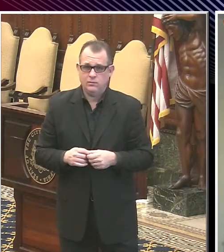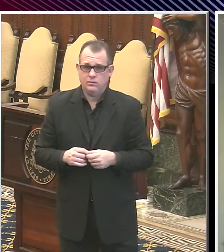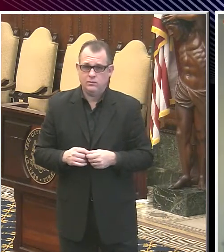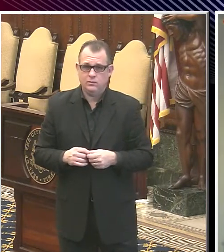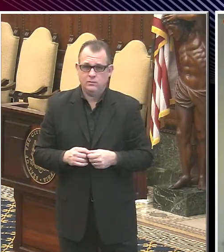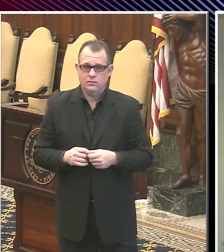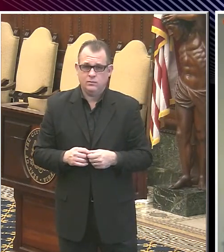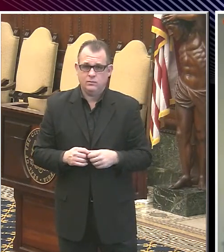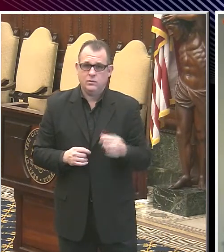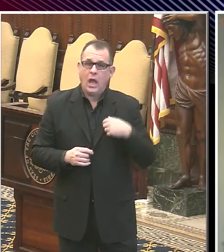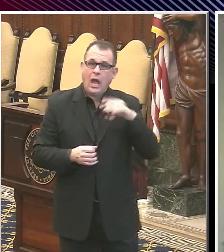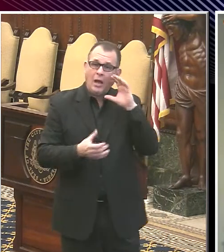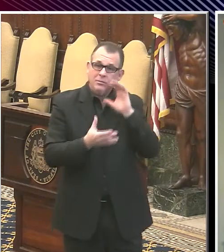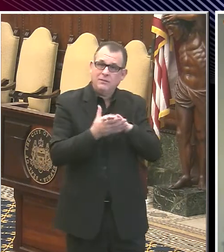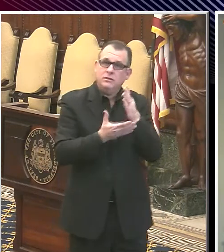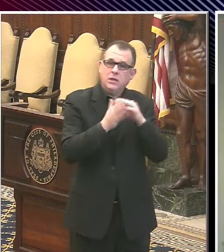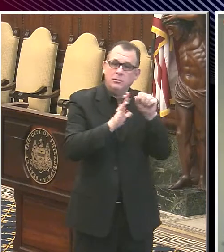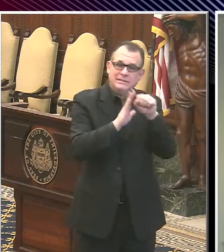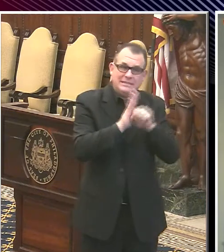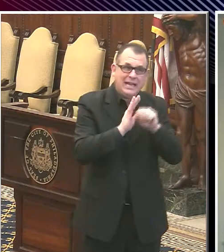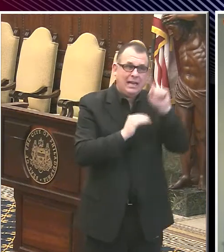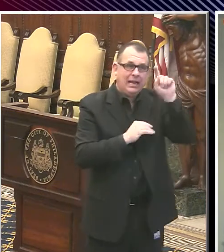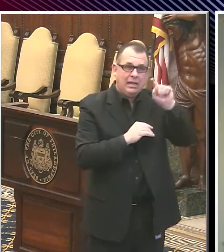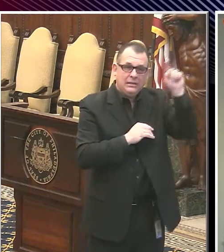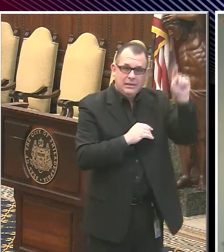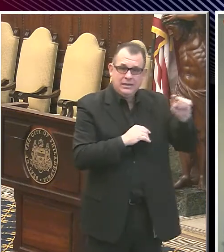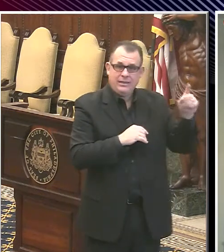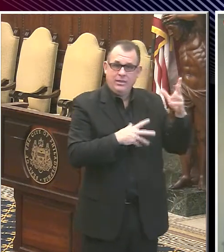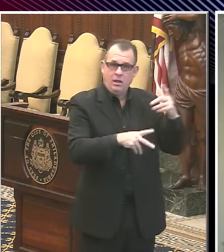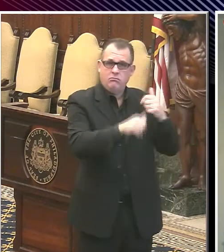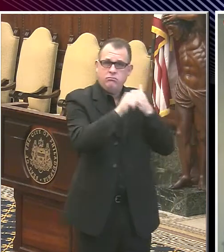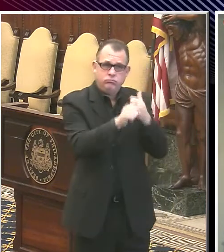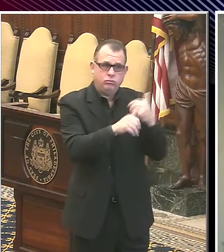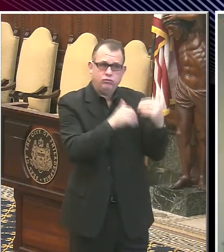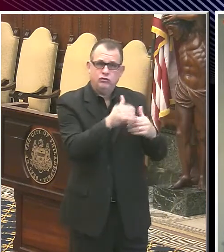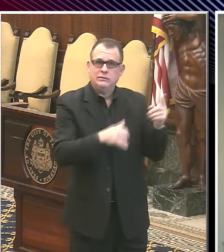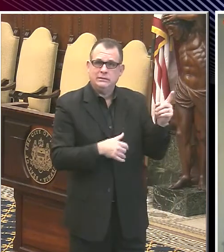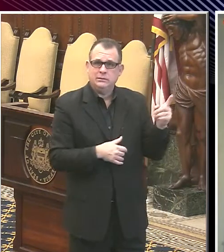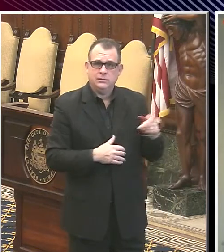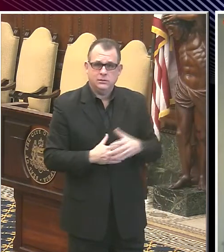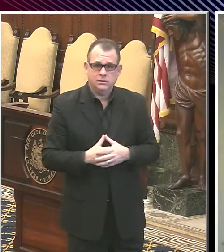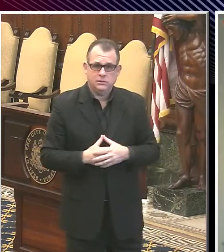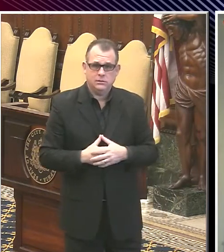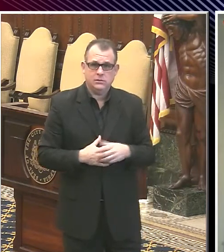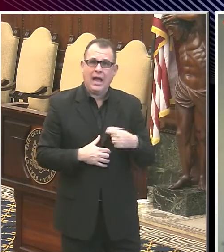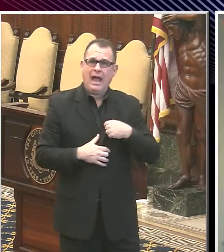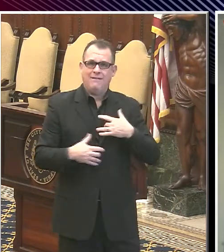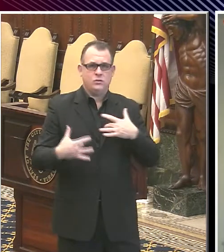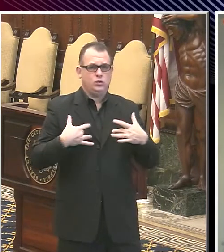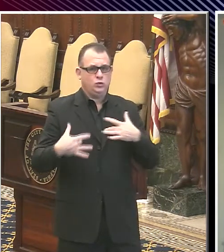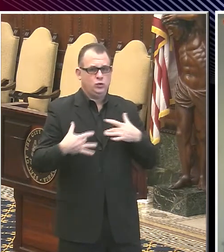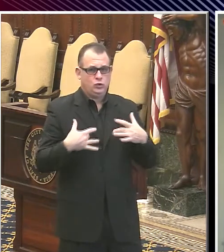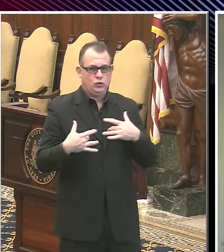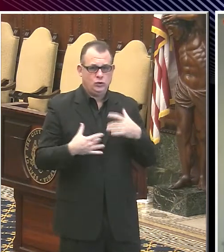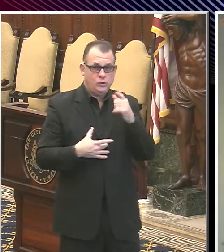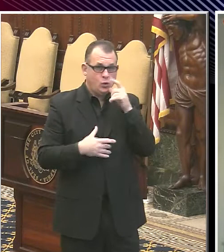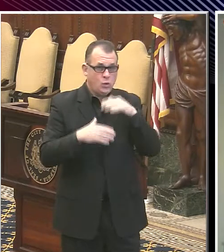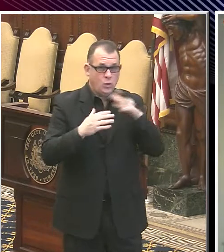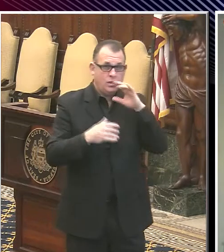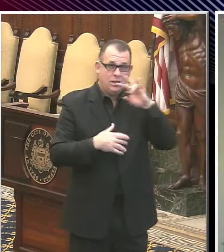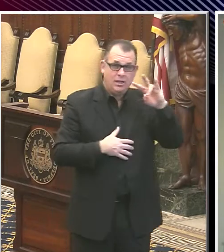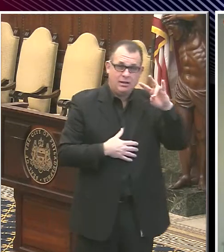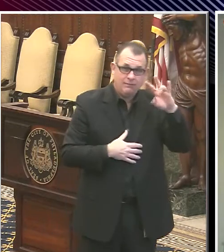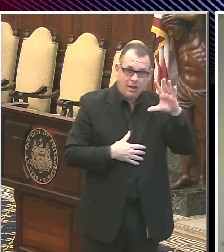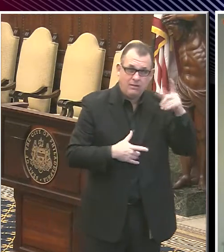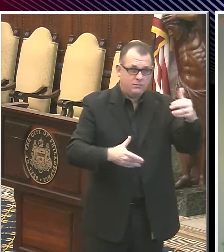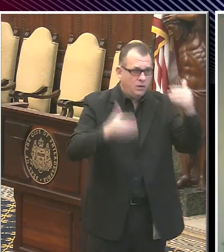Well, I believe that there are some states that have done that, at least a couple of states. And I have real concerns about that if you say anybody over